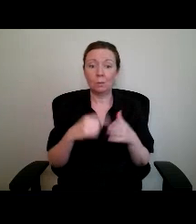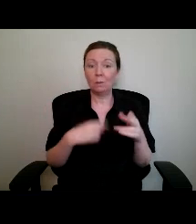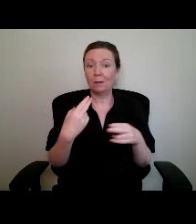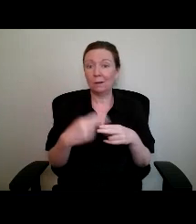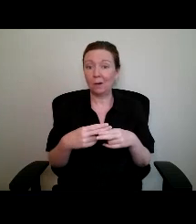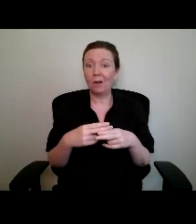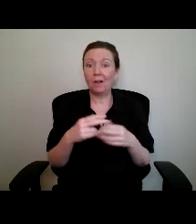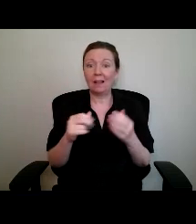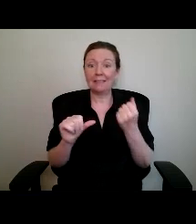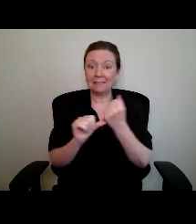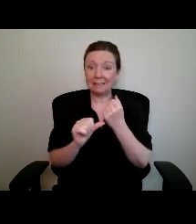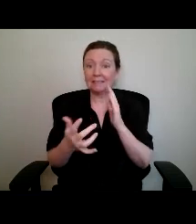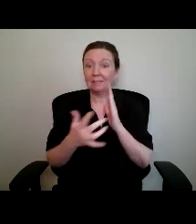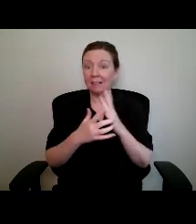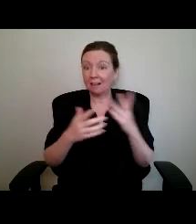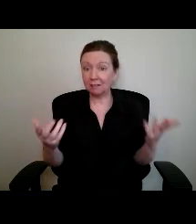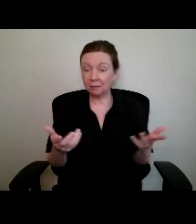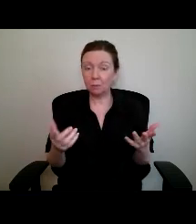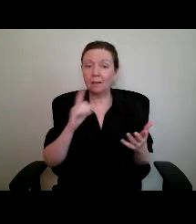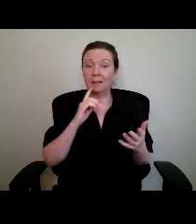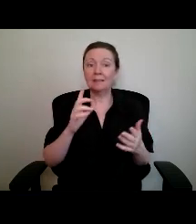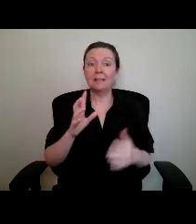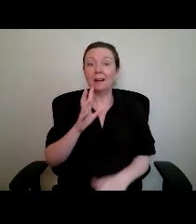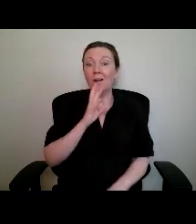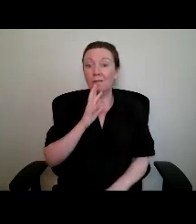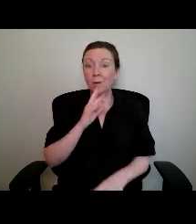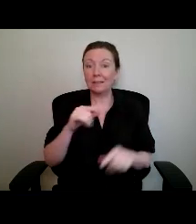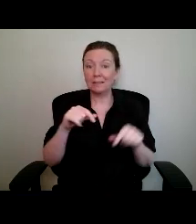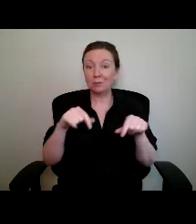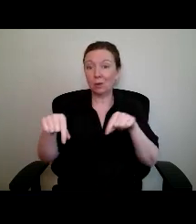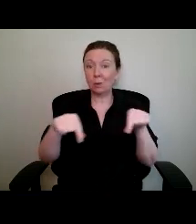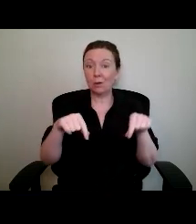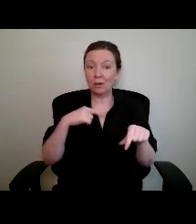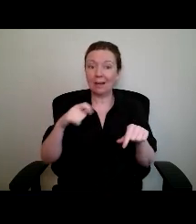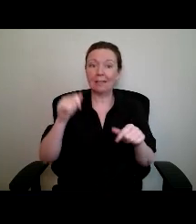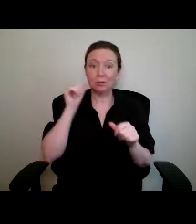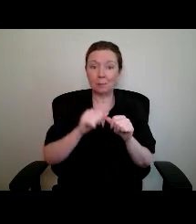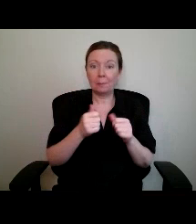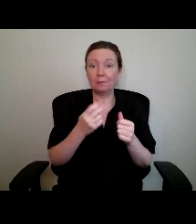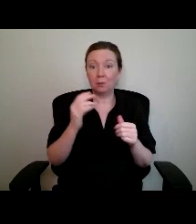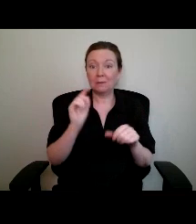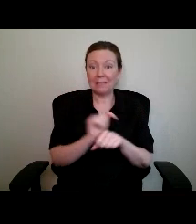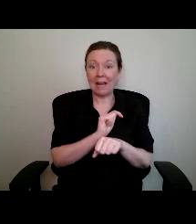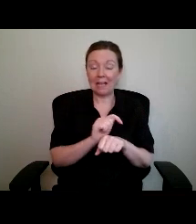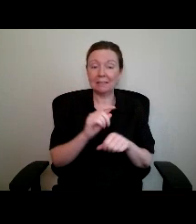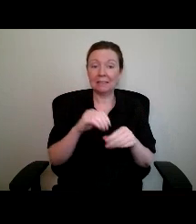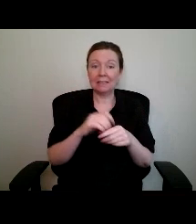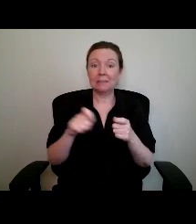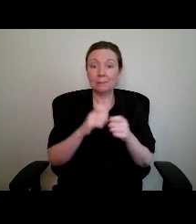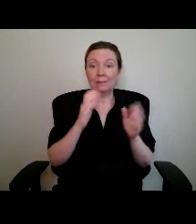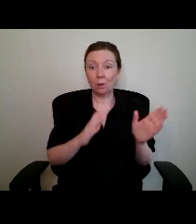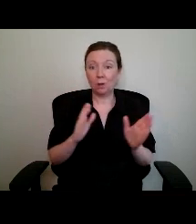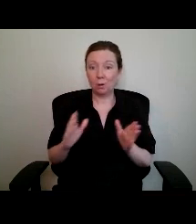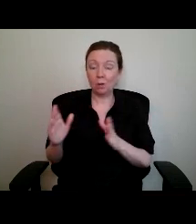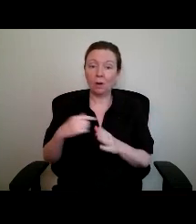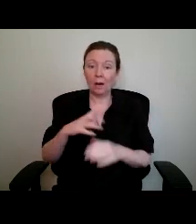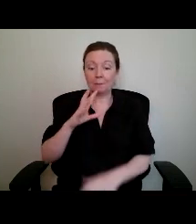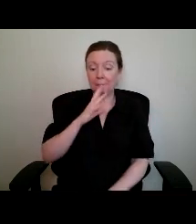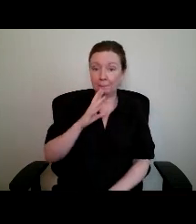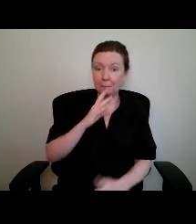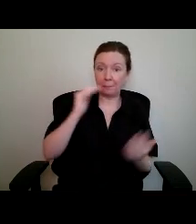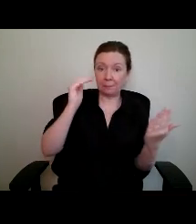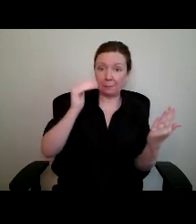assistive technology would just simply be like a voice recorder. So I need to remember a few of these tasks in a certain order. I'm going to speak it into this